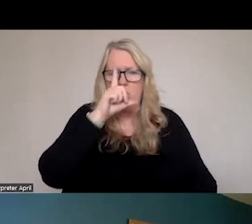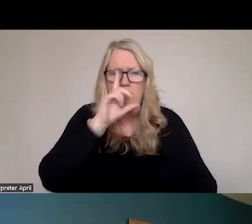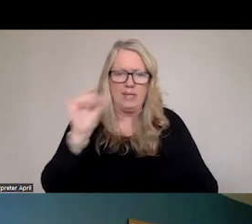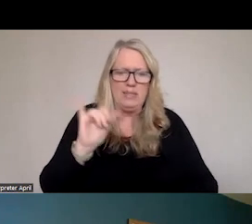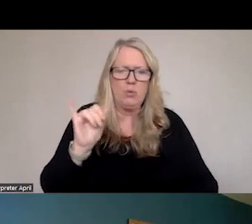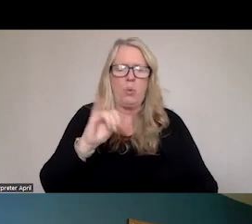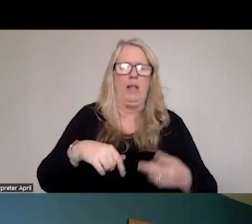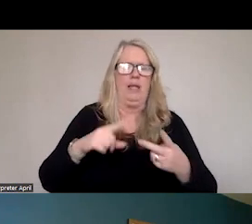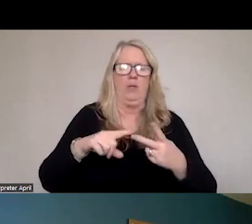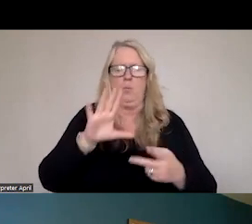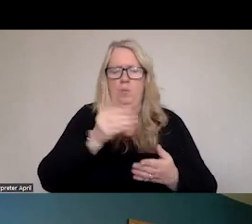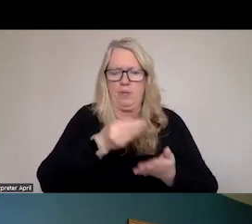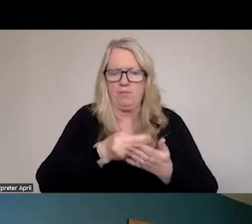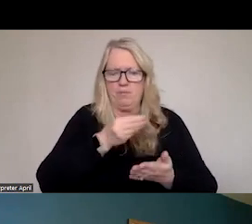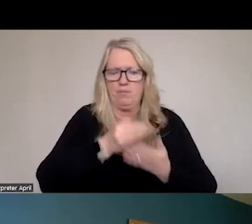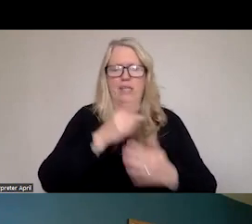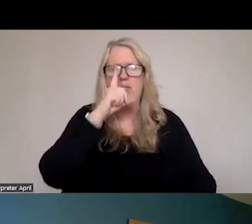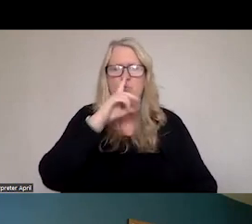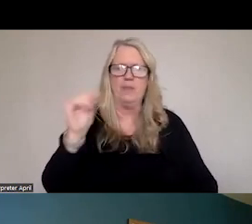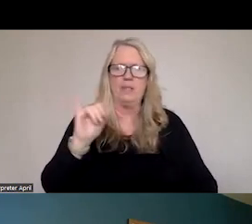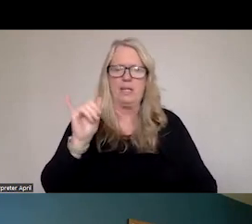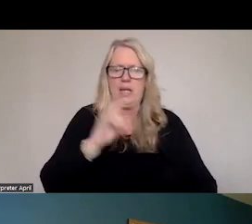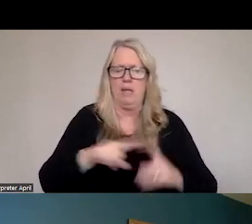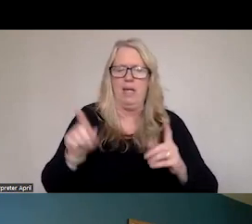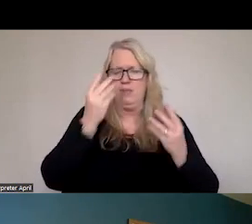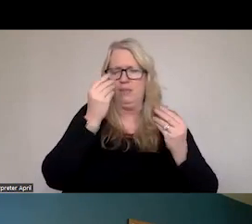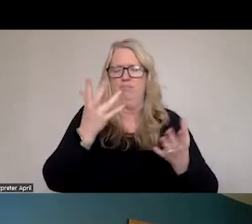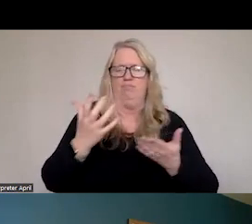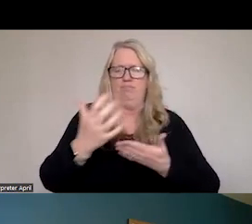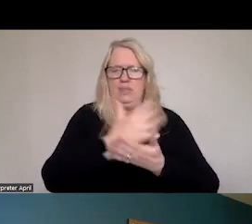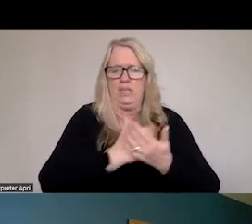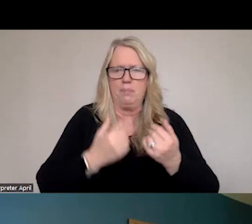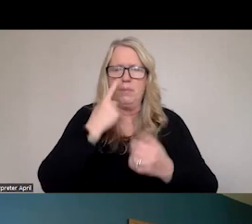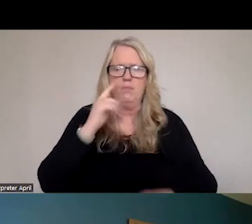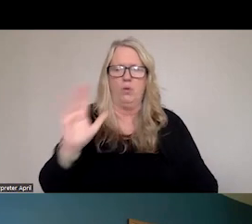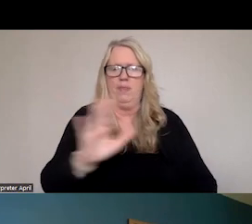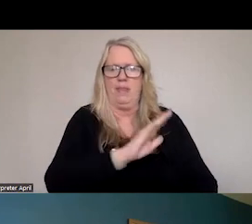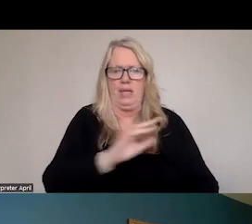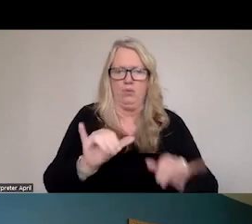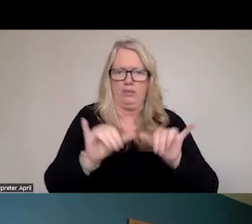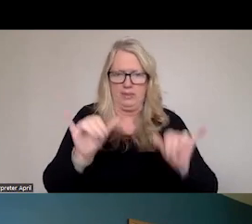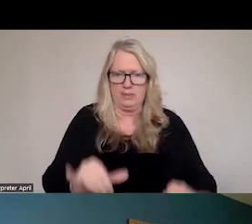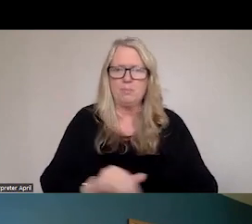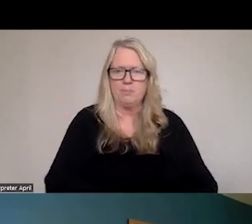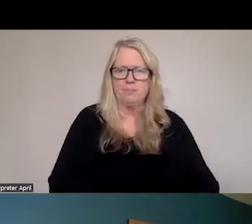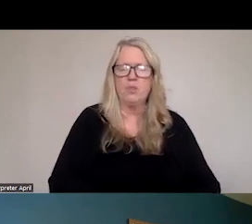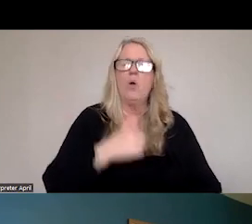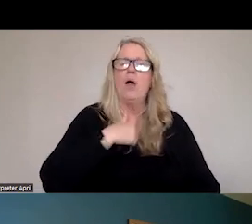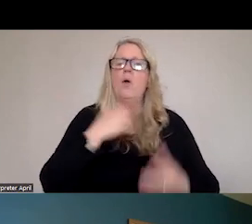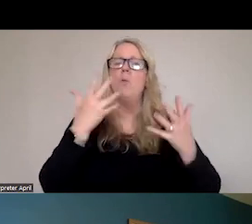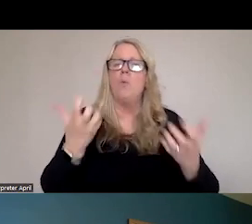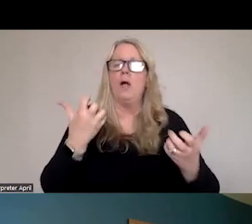the financing needs to look like, and what the data collection needs to look like for their systems. And I do want to remind people that when